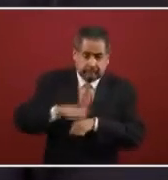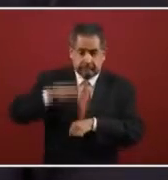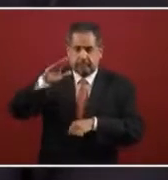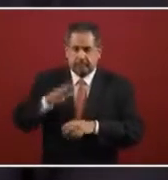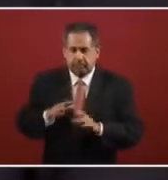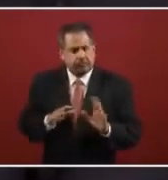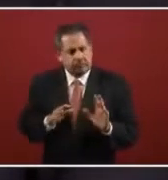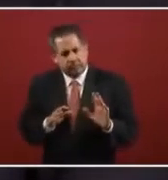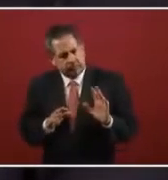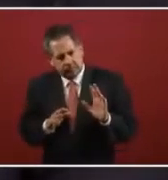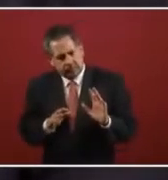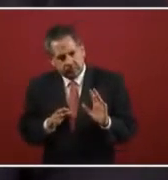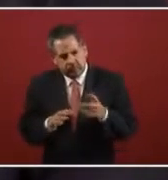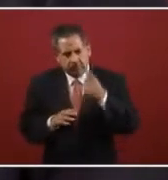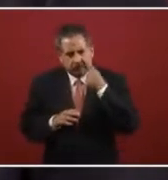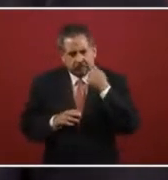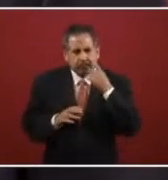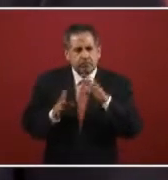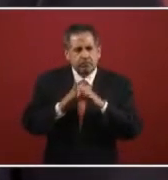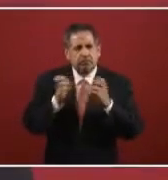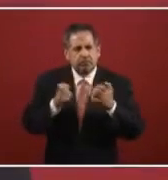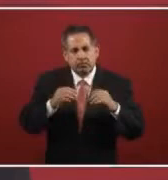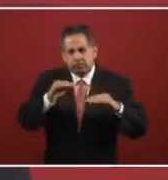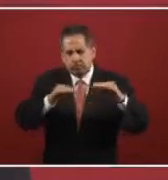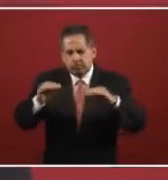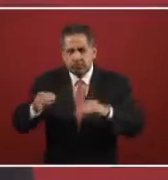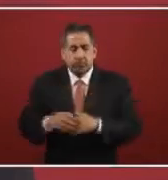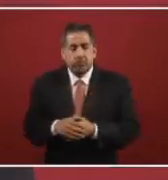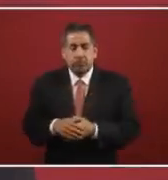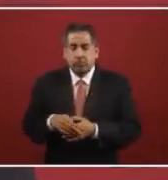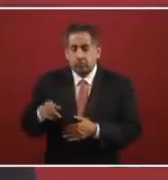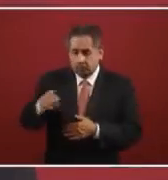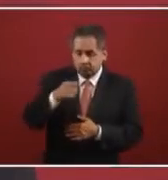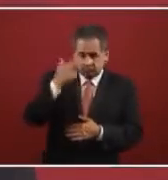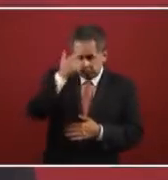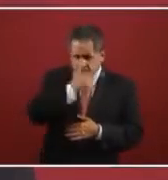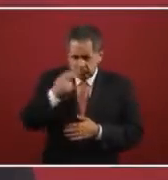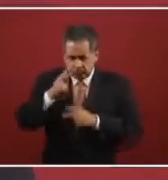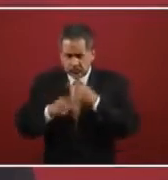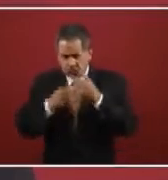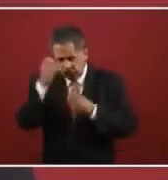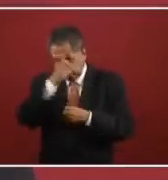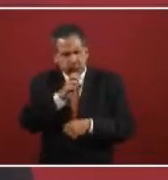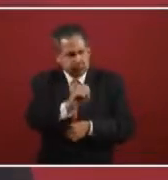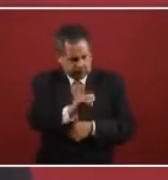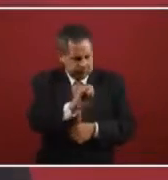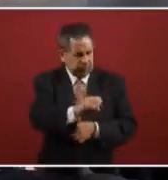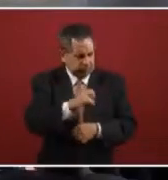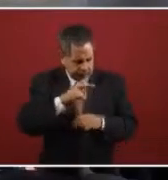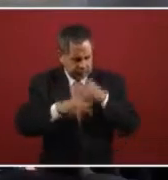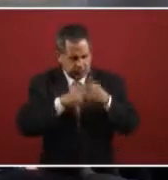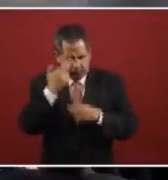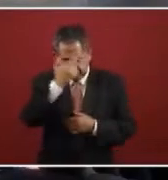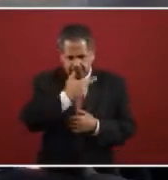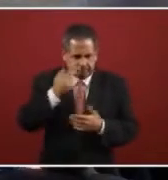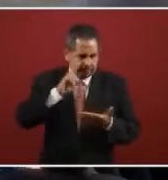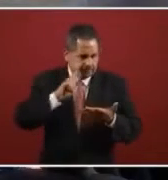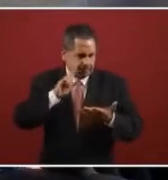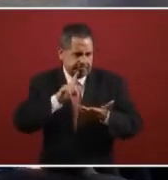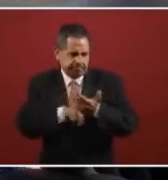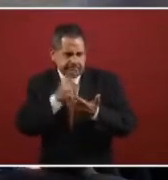public official, that doesn't mean they have to earn more. Let's see what the situation is. Revisar la situación laboral. So yes, we're going to review the